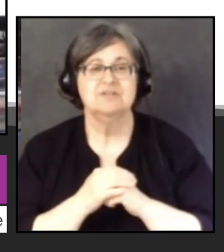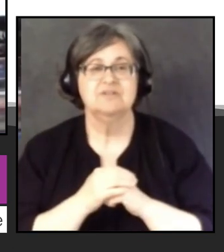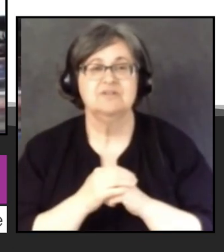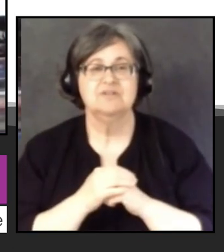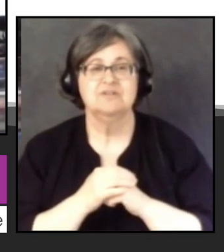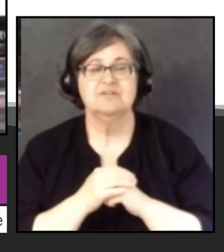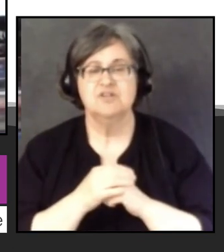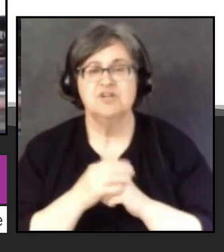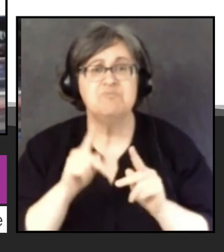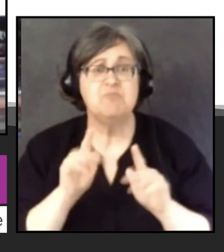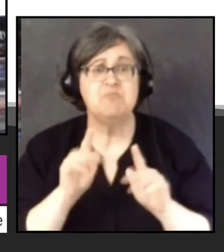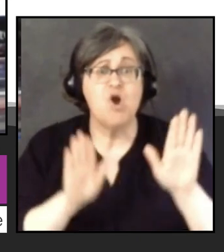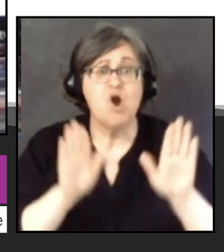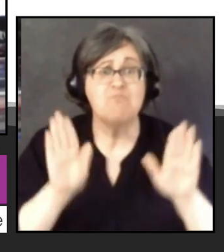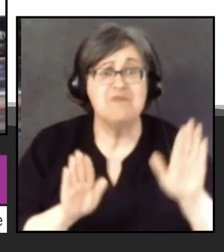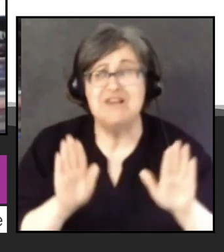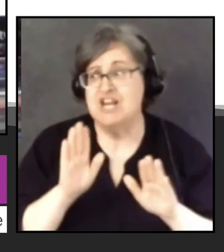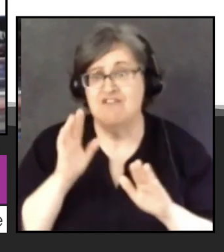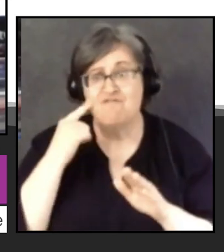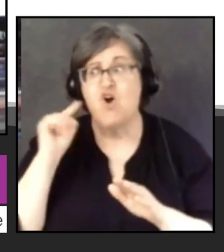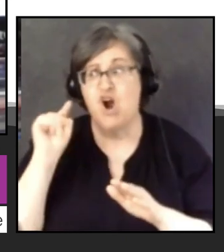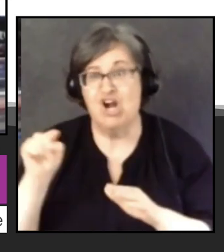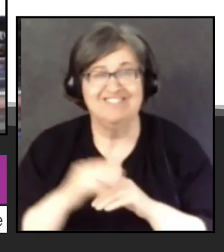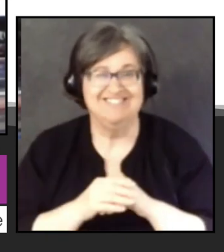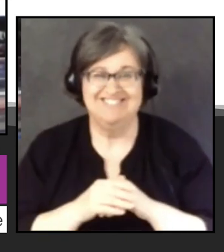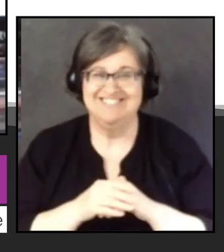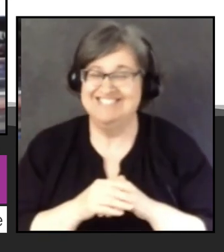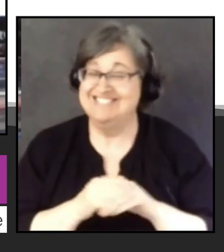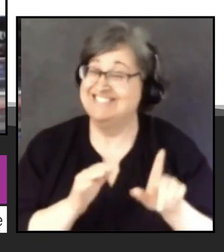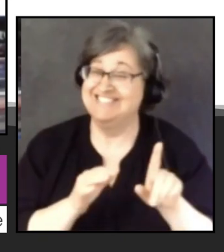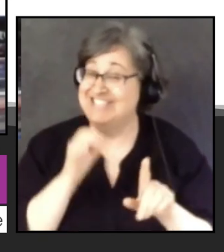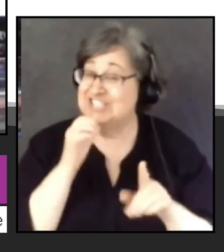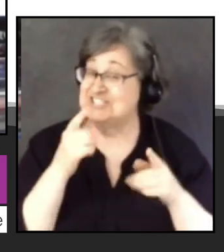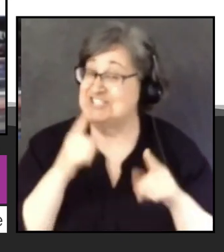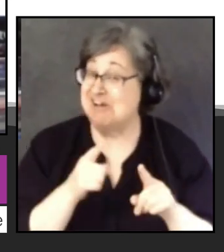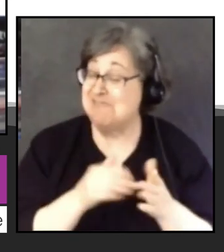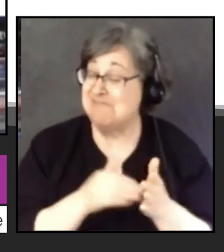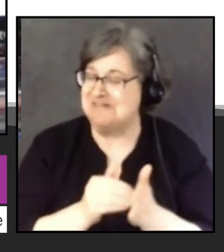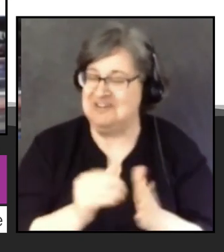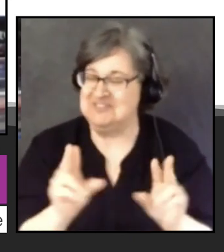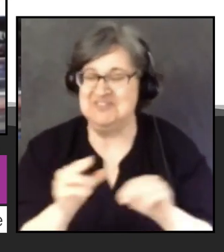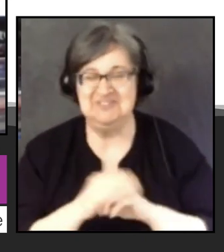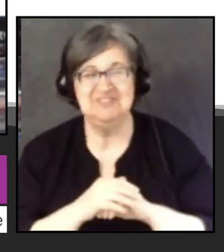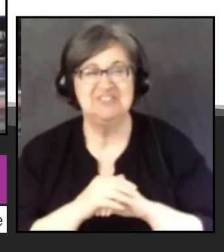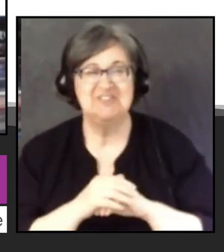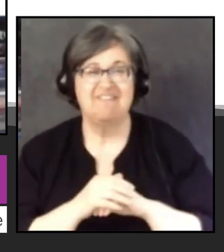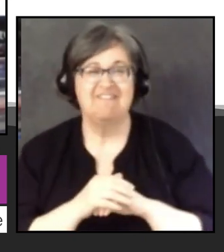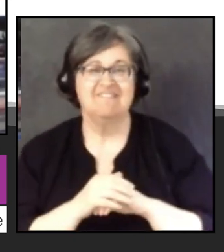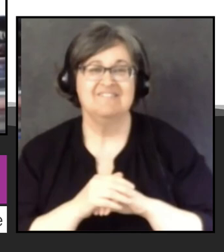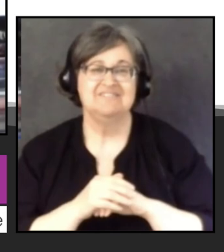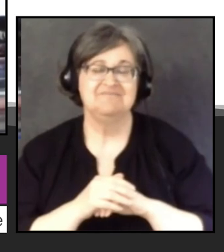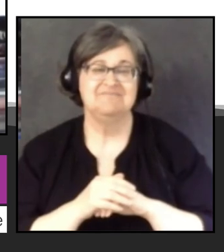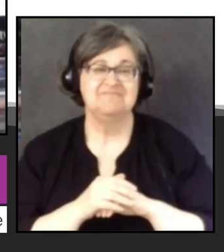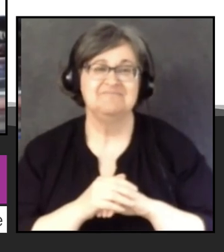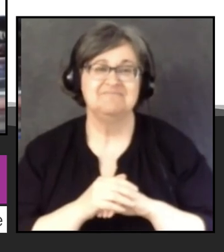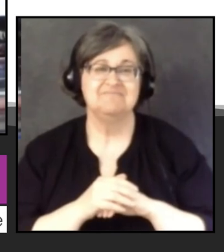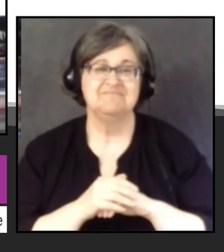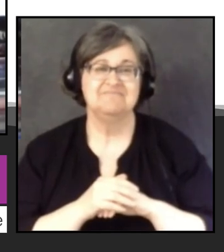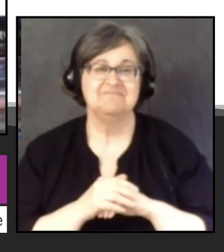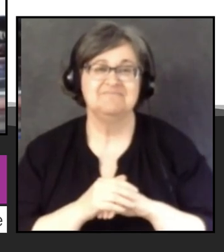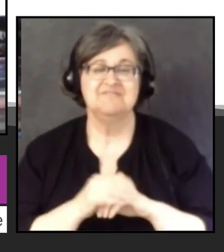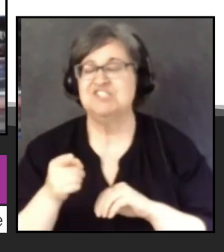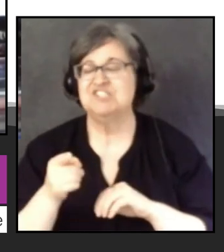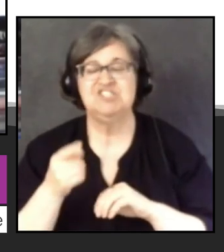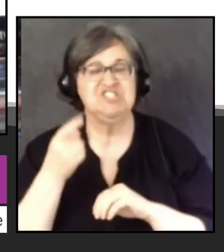war over her, y'all. This is not regular. And she has only